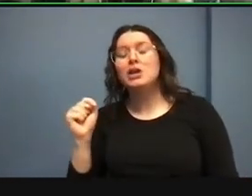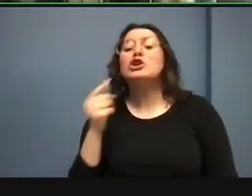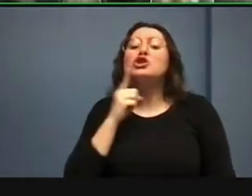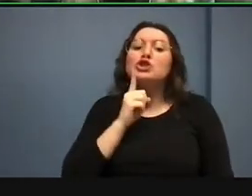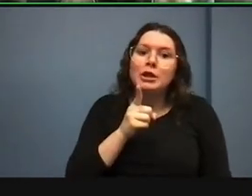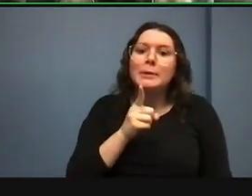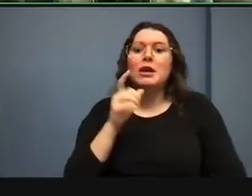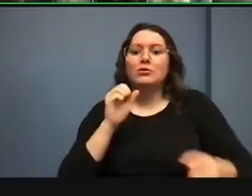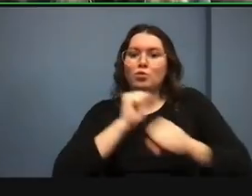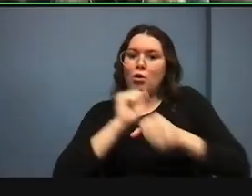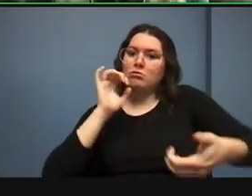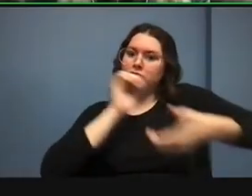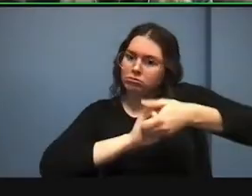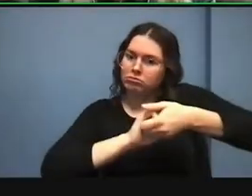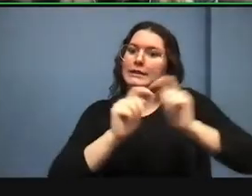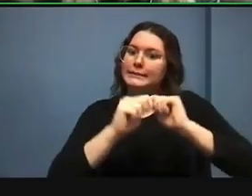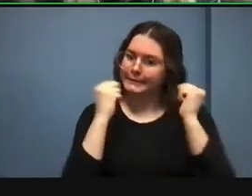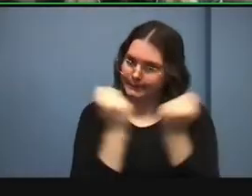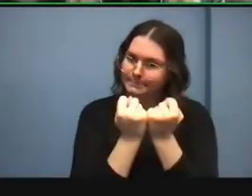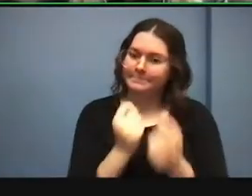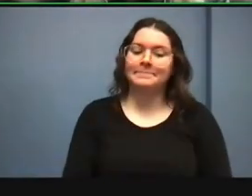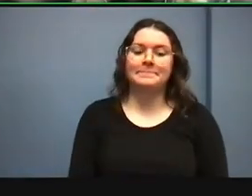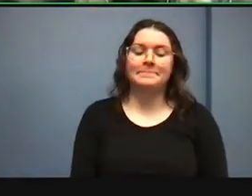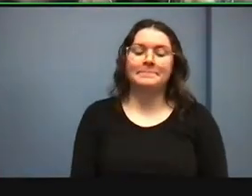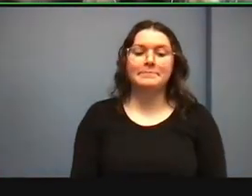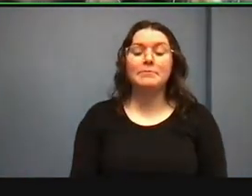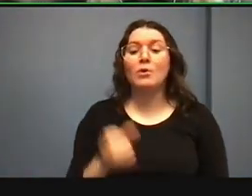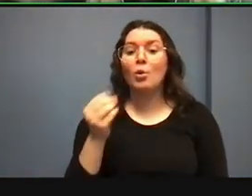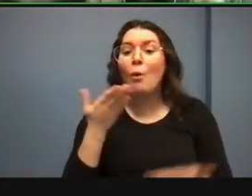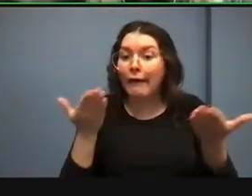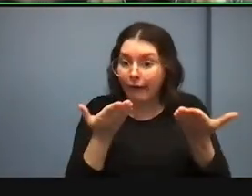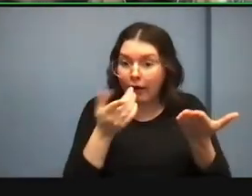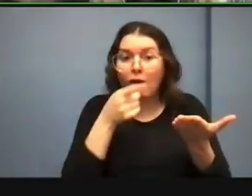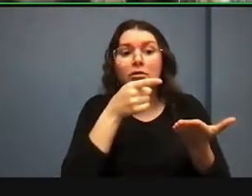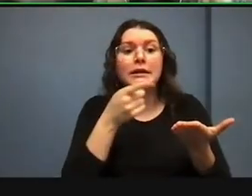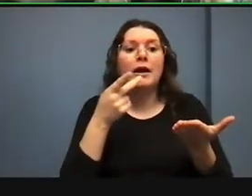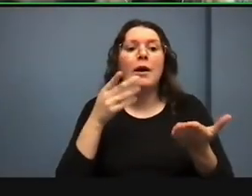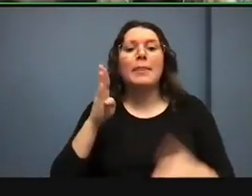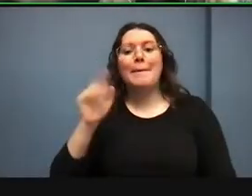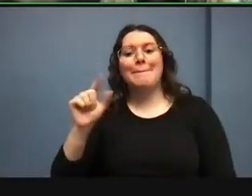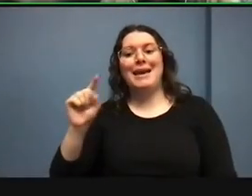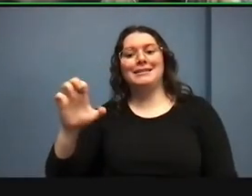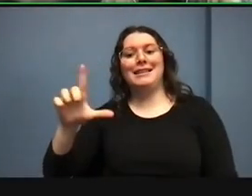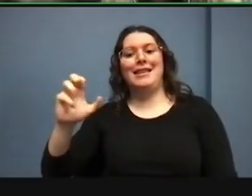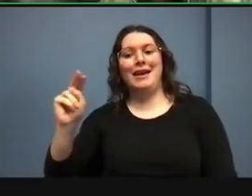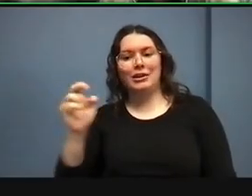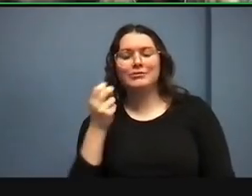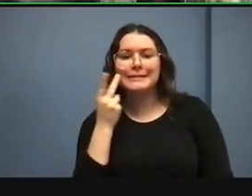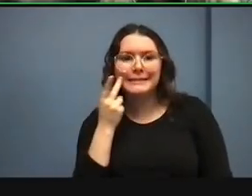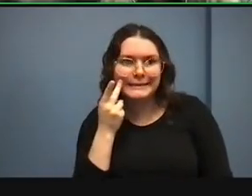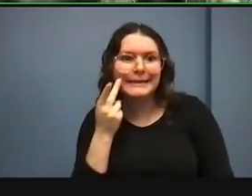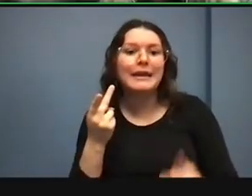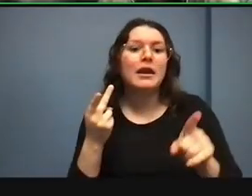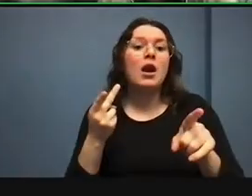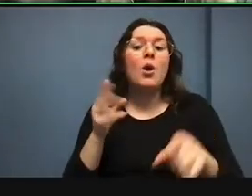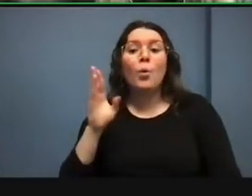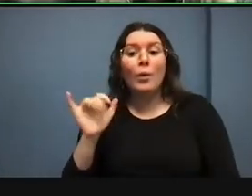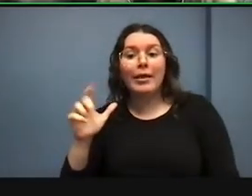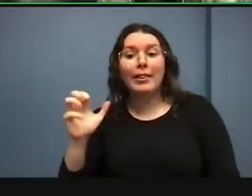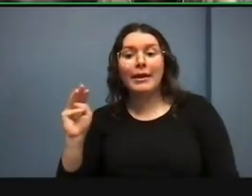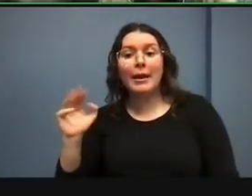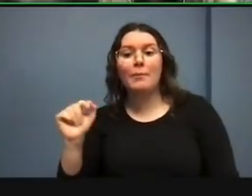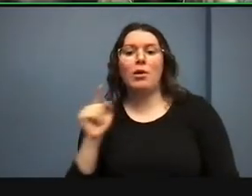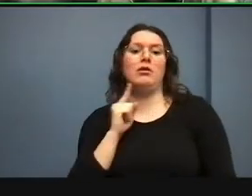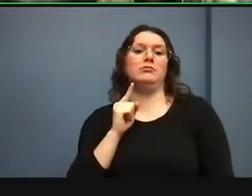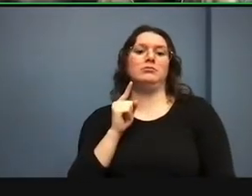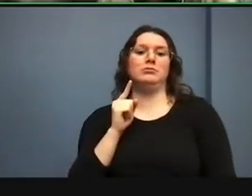work collaboratively as a team. So here in our baseline, you'll see it says William can